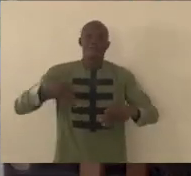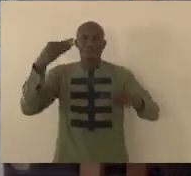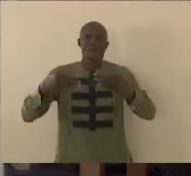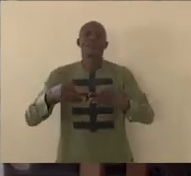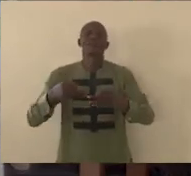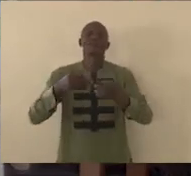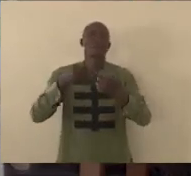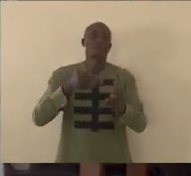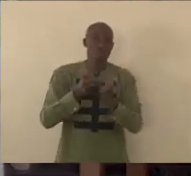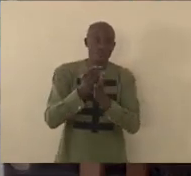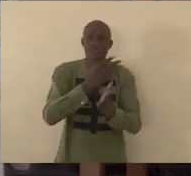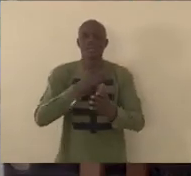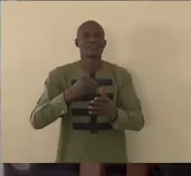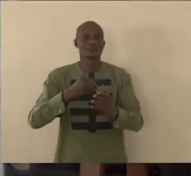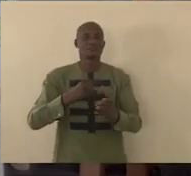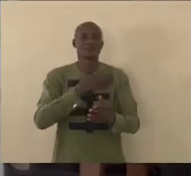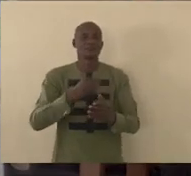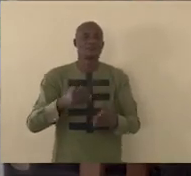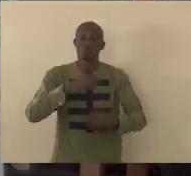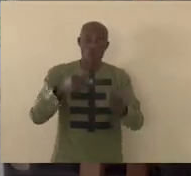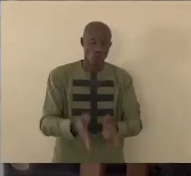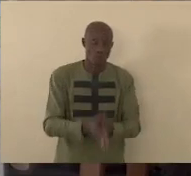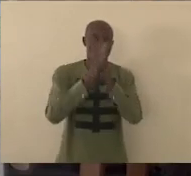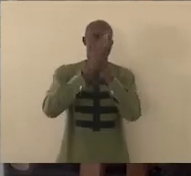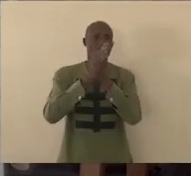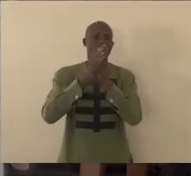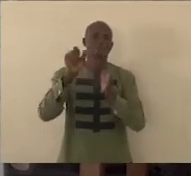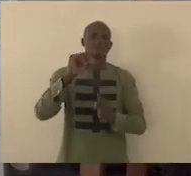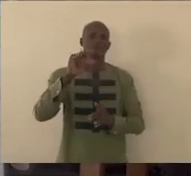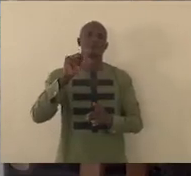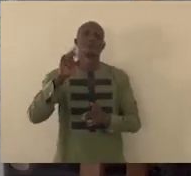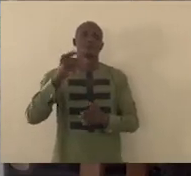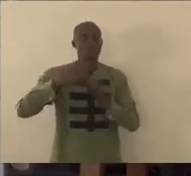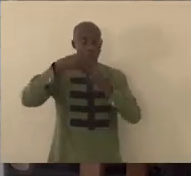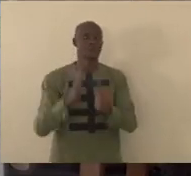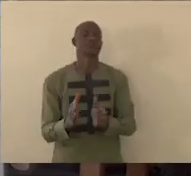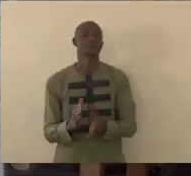of integrity. That's what builds nations. Go and ask Lee Kuan Yew of Singapore.